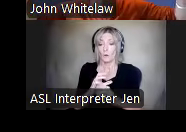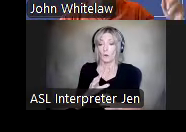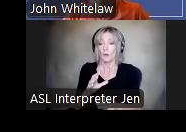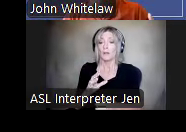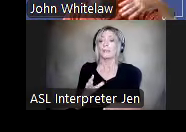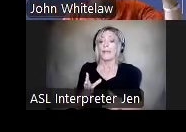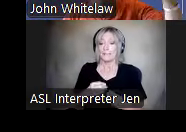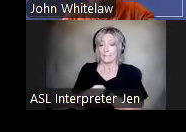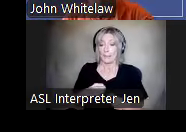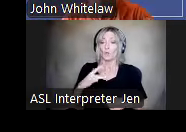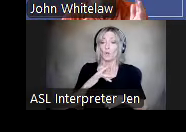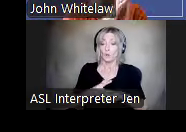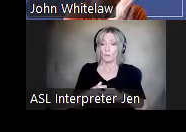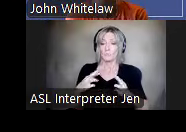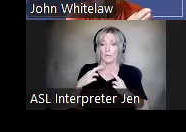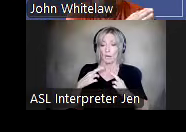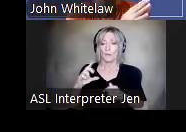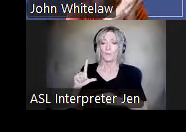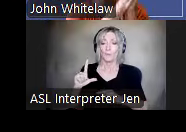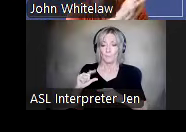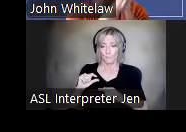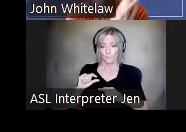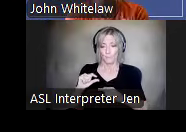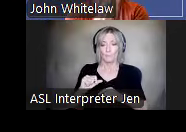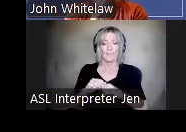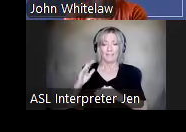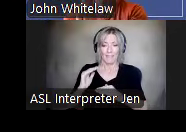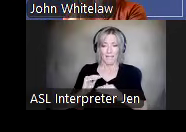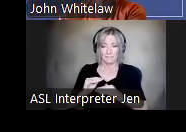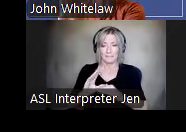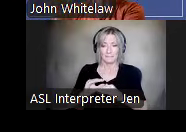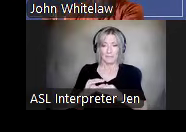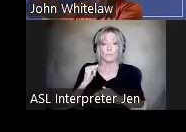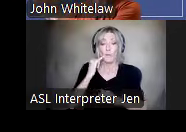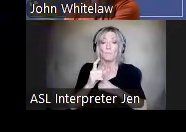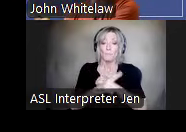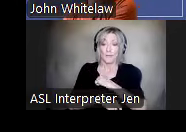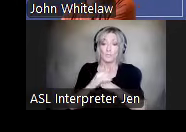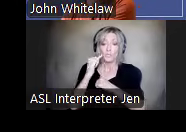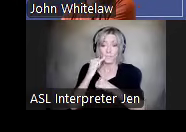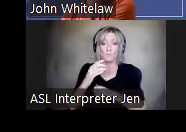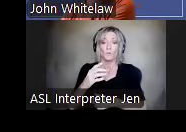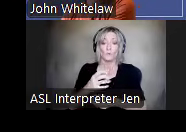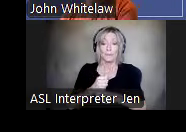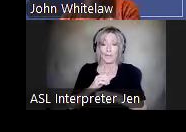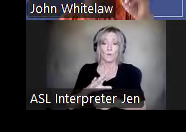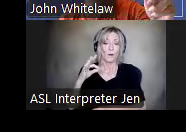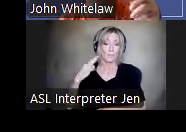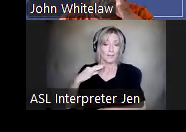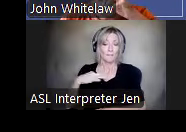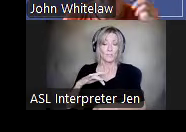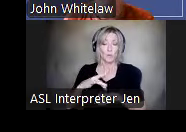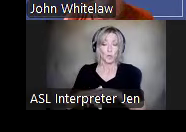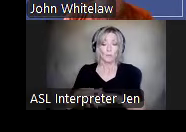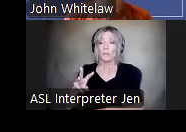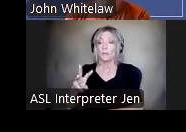retirement, there's a smaller amount. So again, you get punished if someone takes the benefits early. Oh, and on the widow